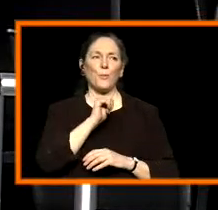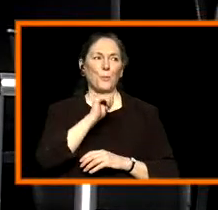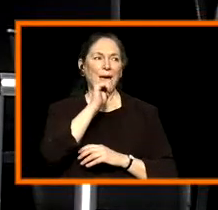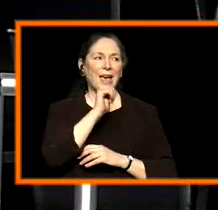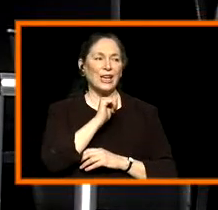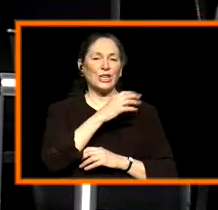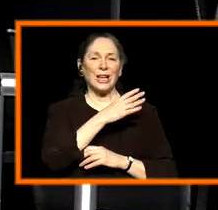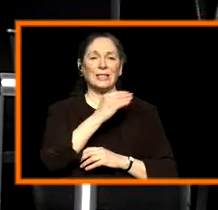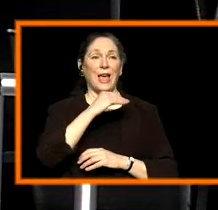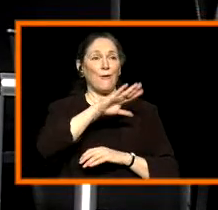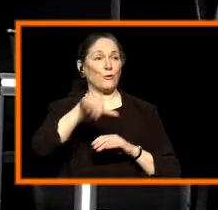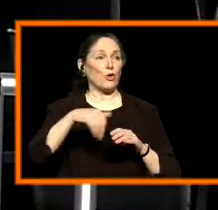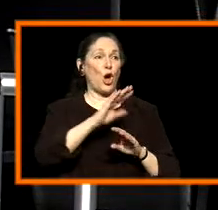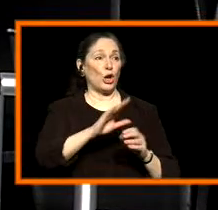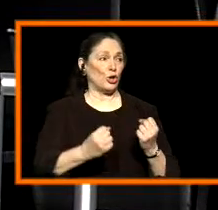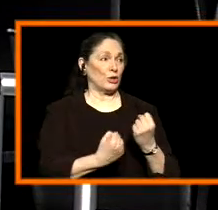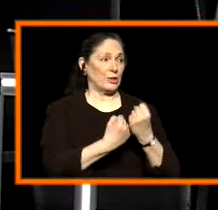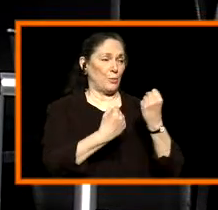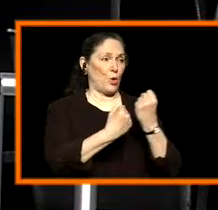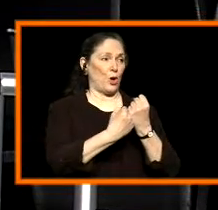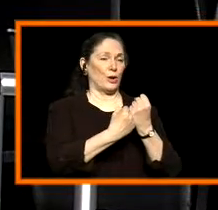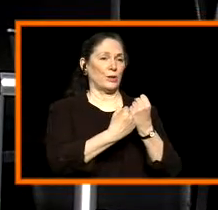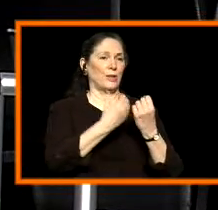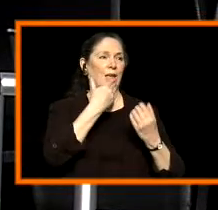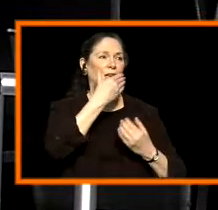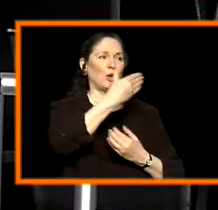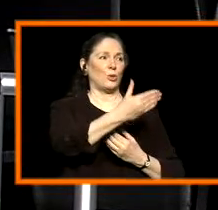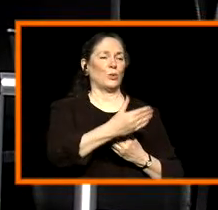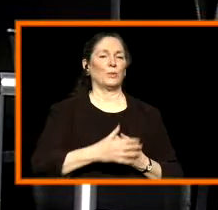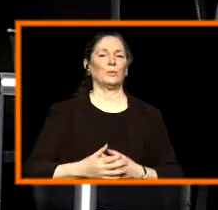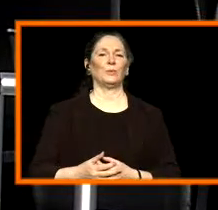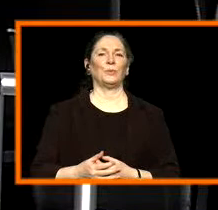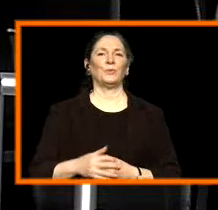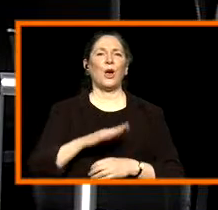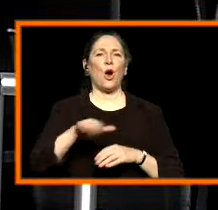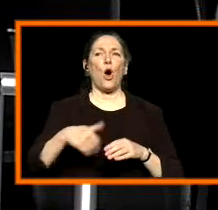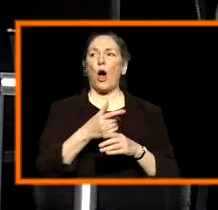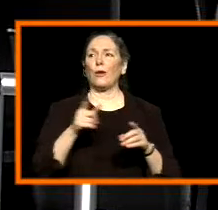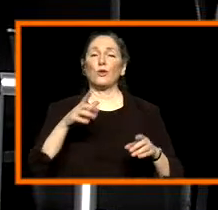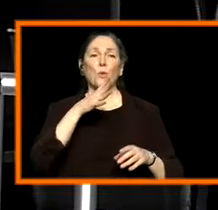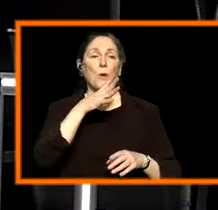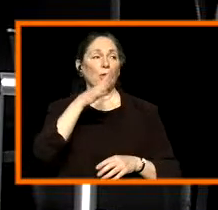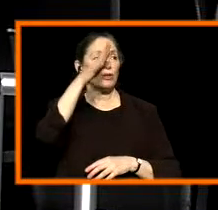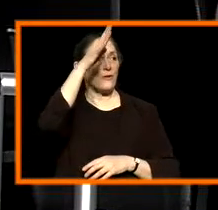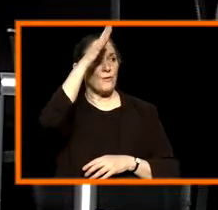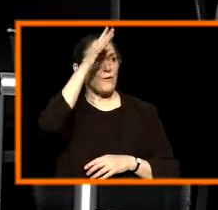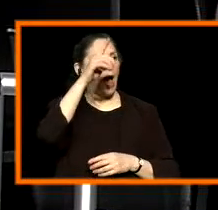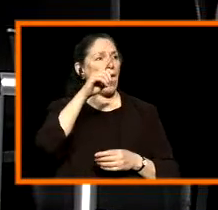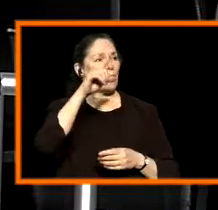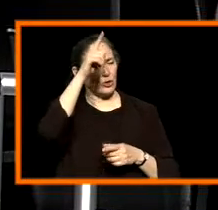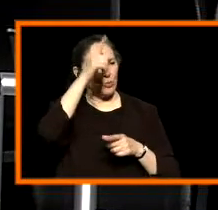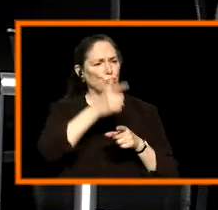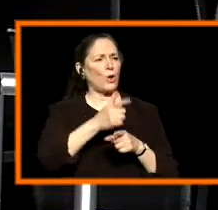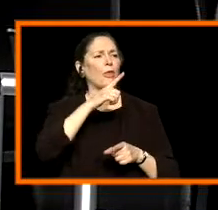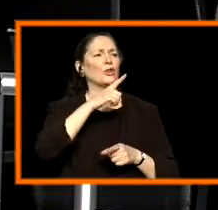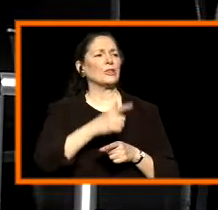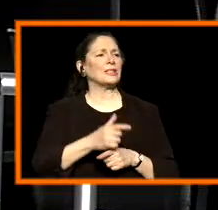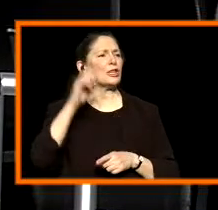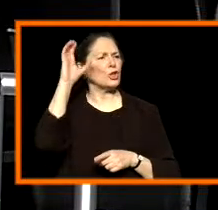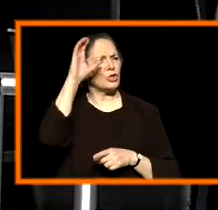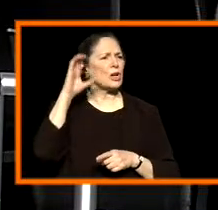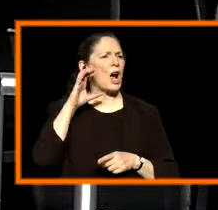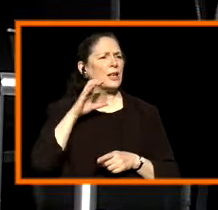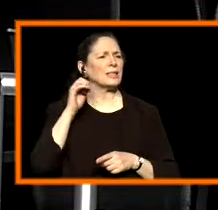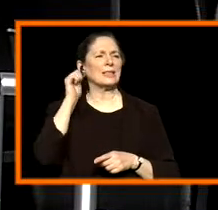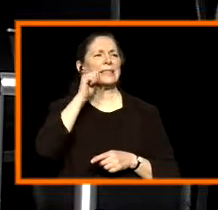patience, and for all your support, thank you. All of you mothers and fathers and brothers, sisters,